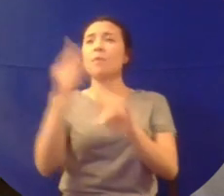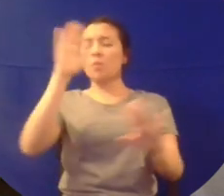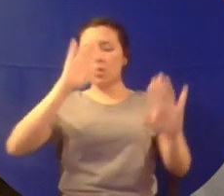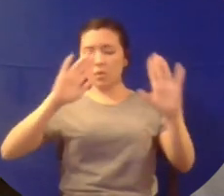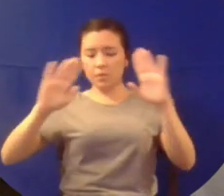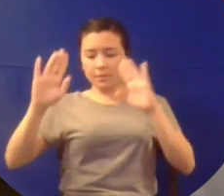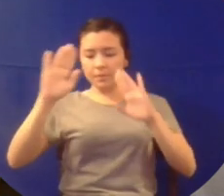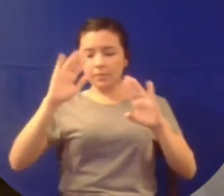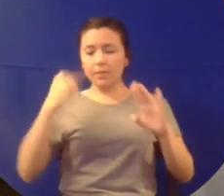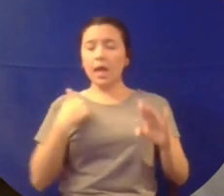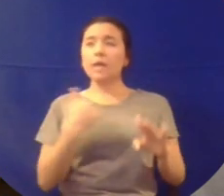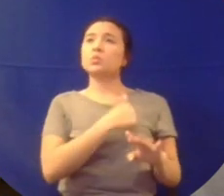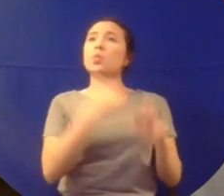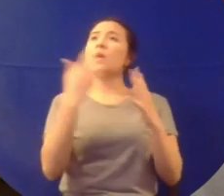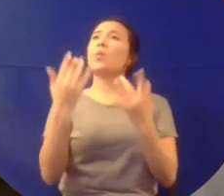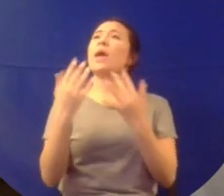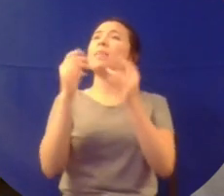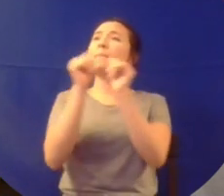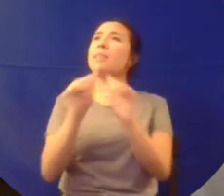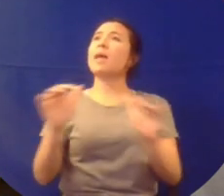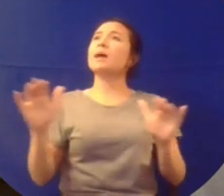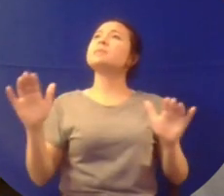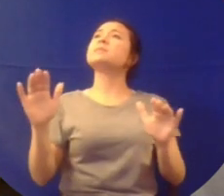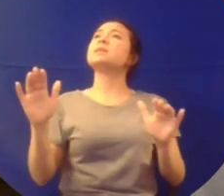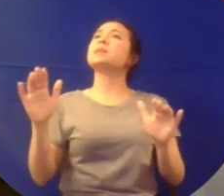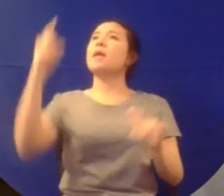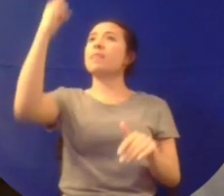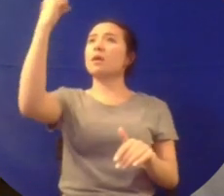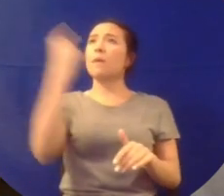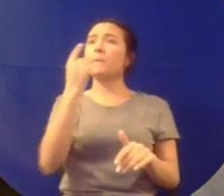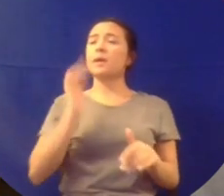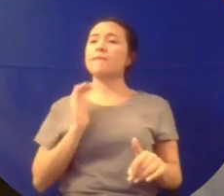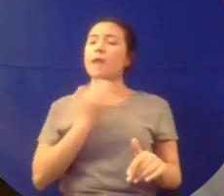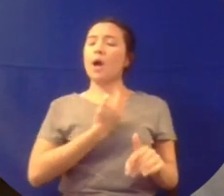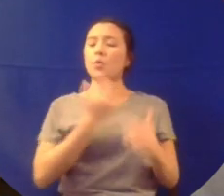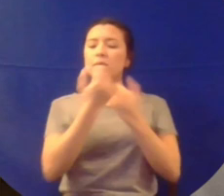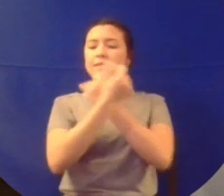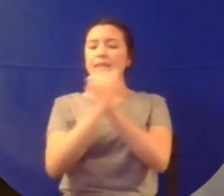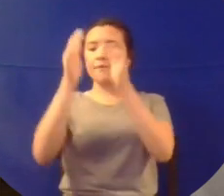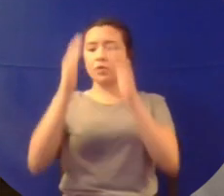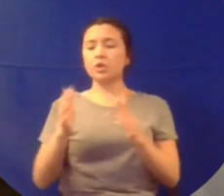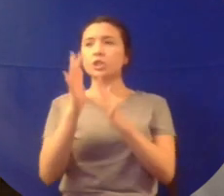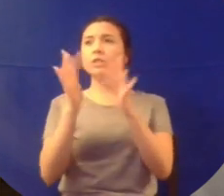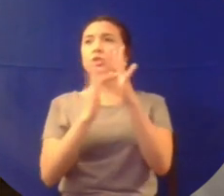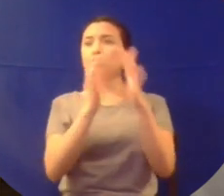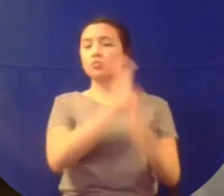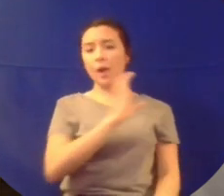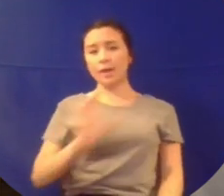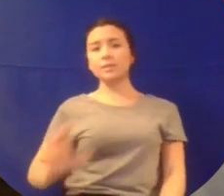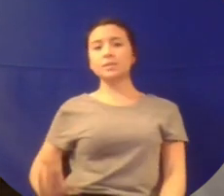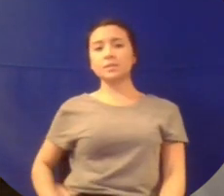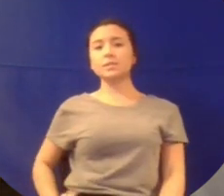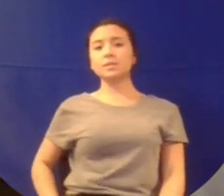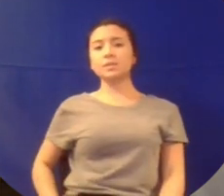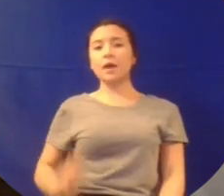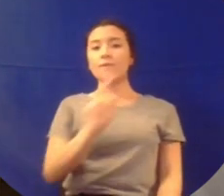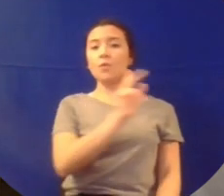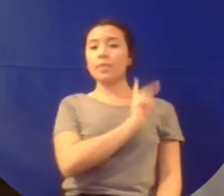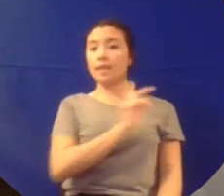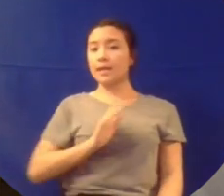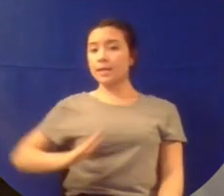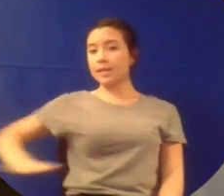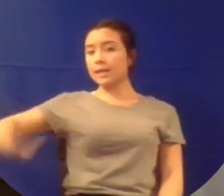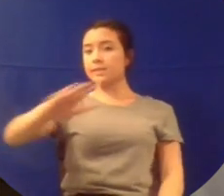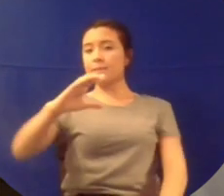be always free from sin and safe from all distress, as we await the blessed hope and the coming of